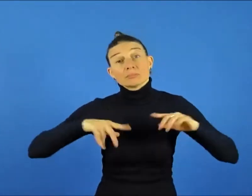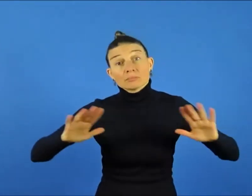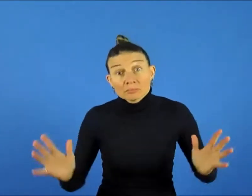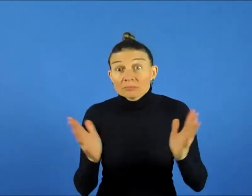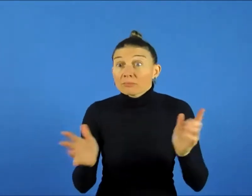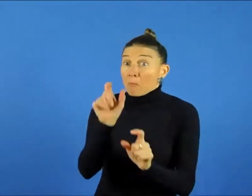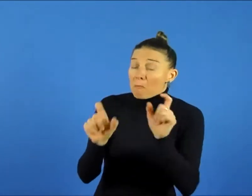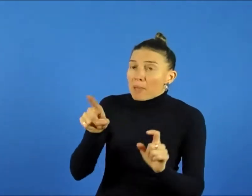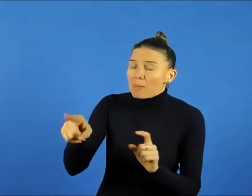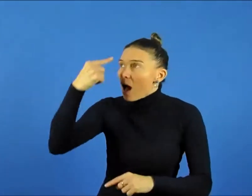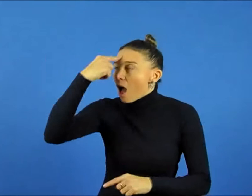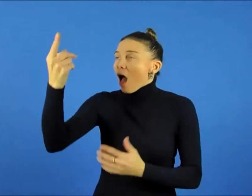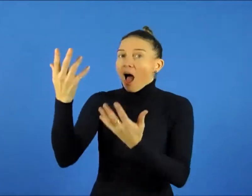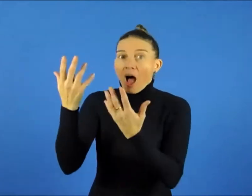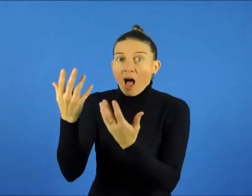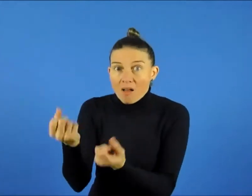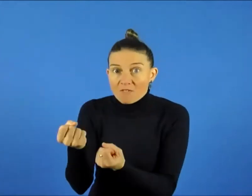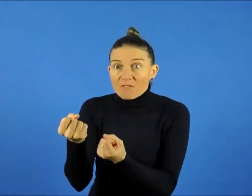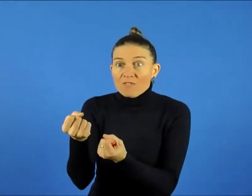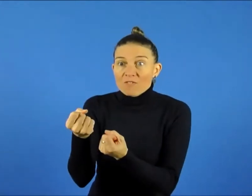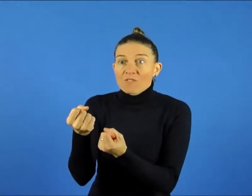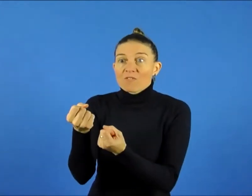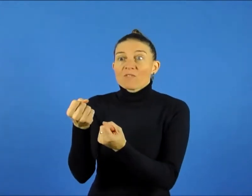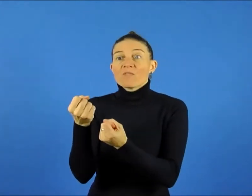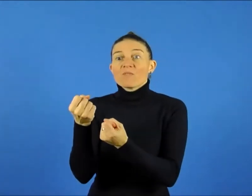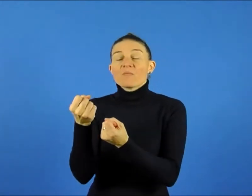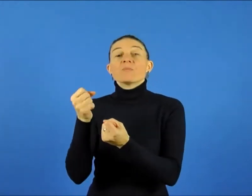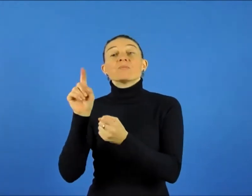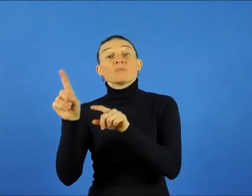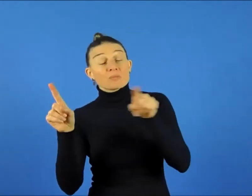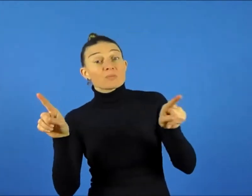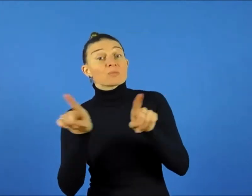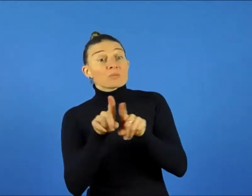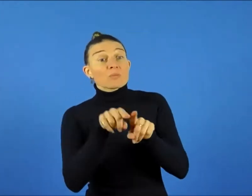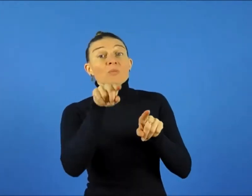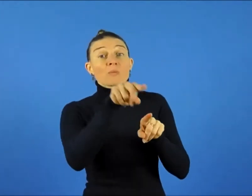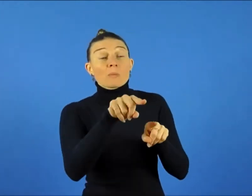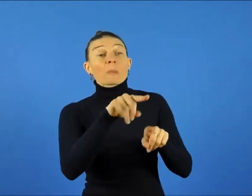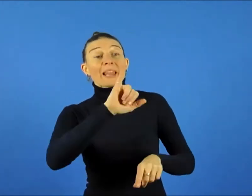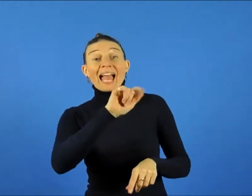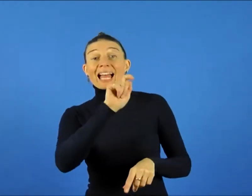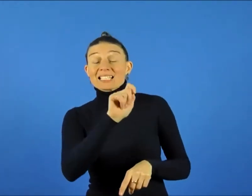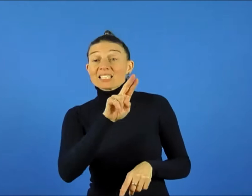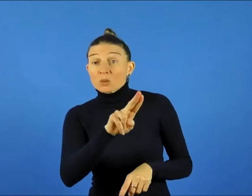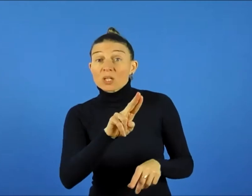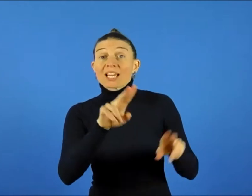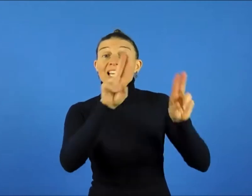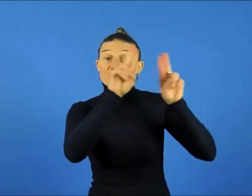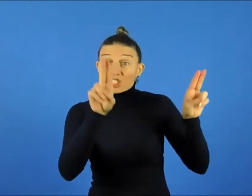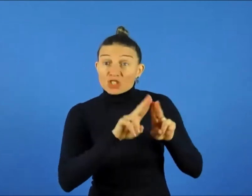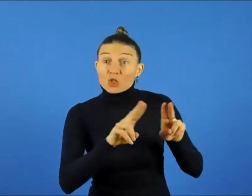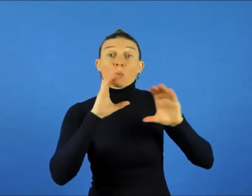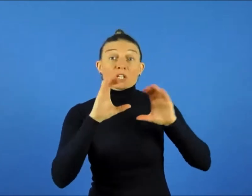innovating to follow the work stream of the International Telecommunication Union, which I already